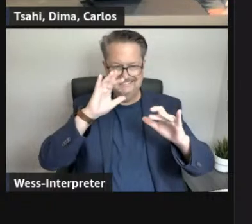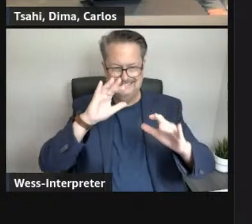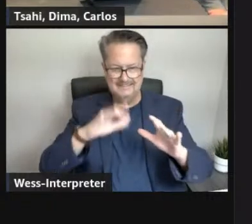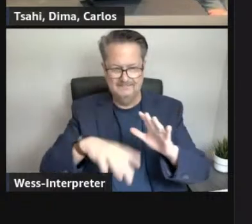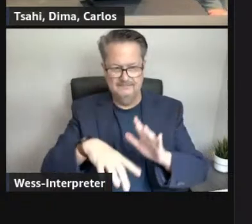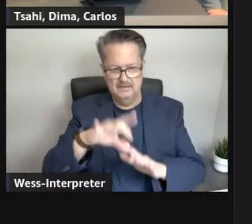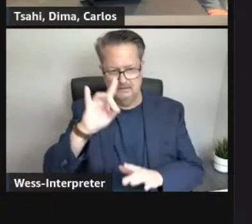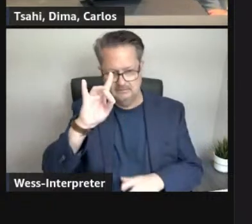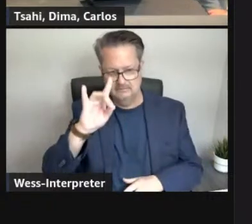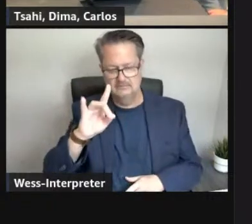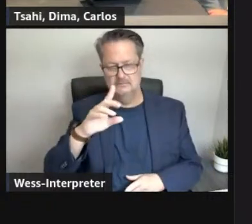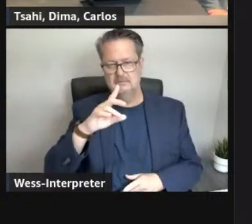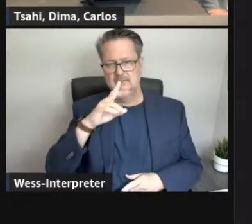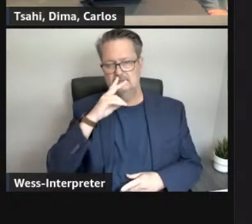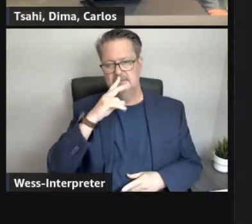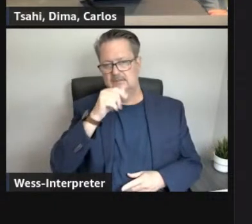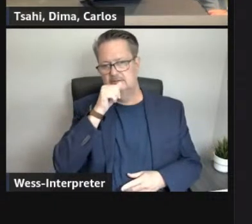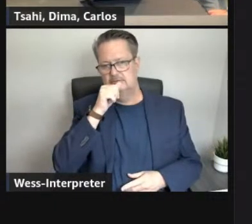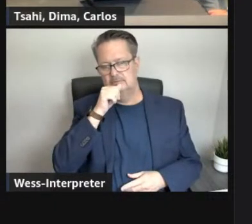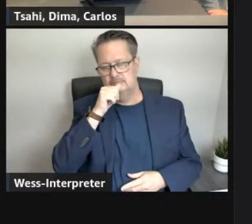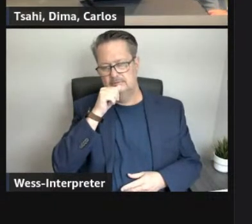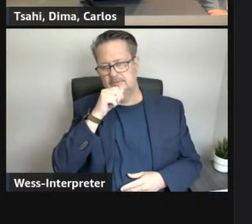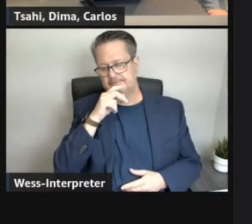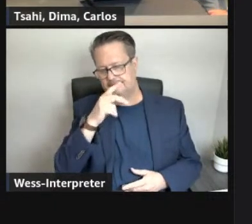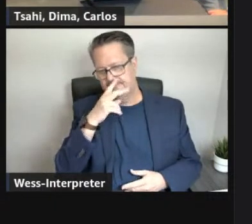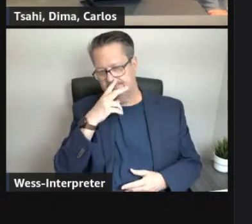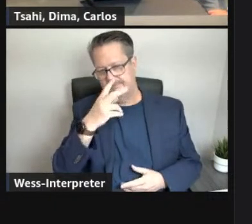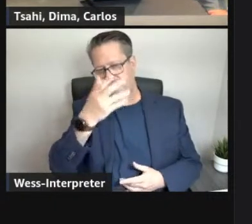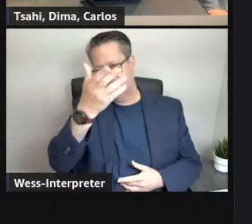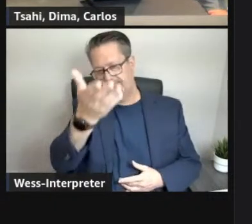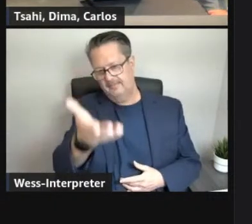Let's see which secrets do we have here.